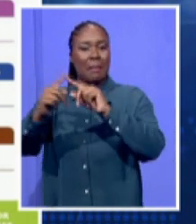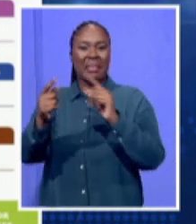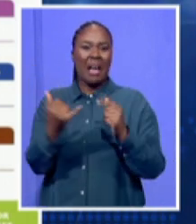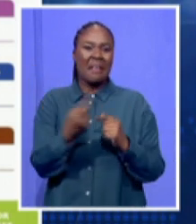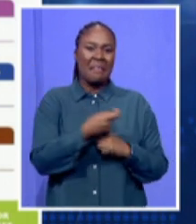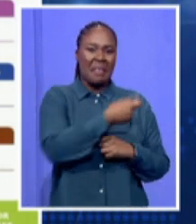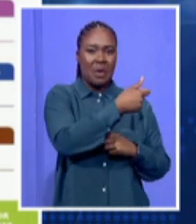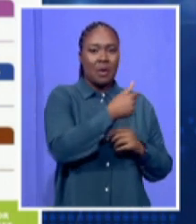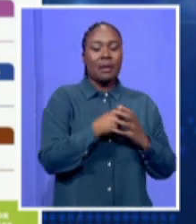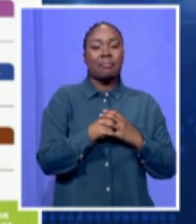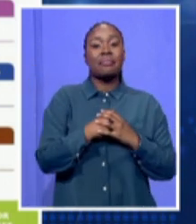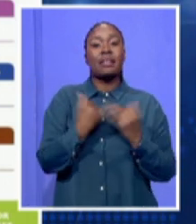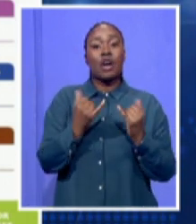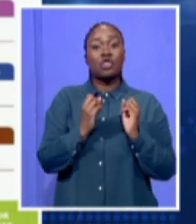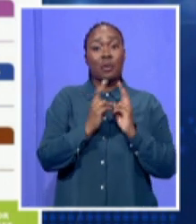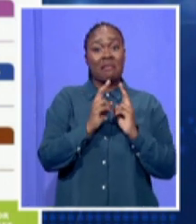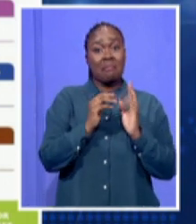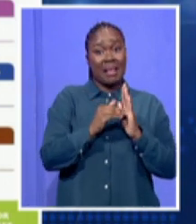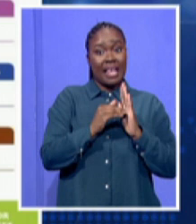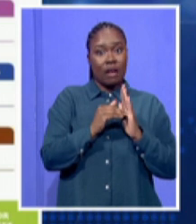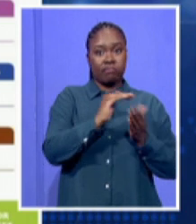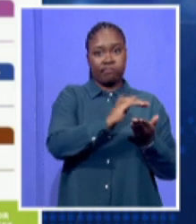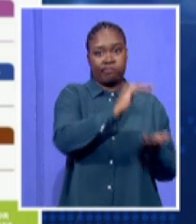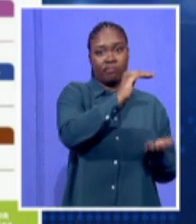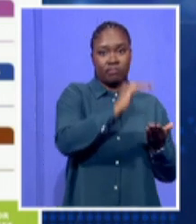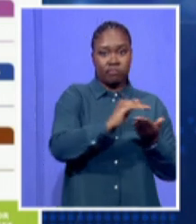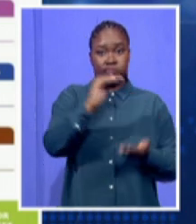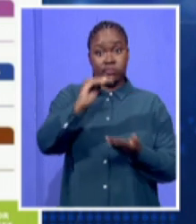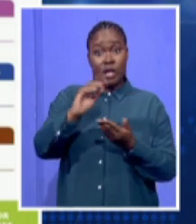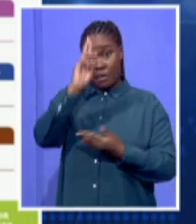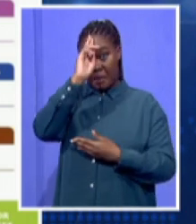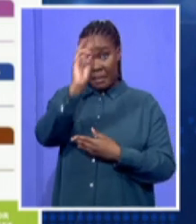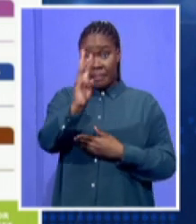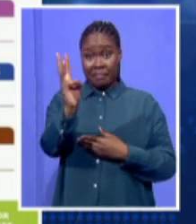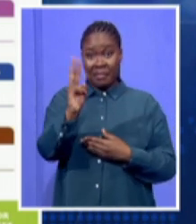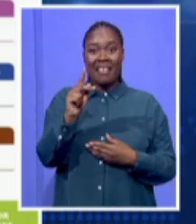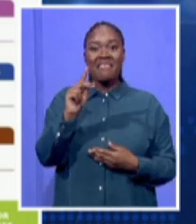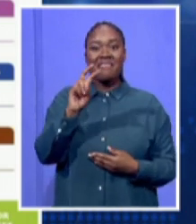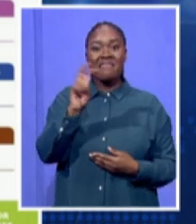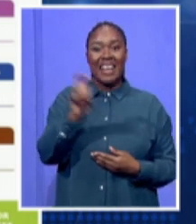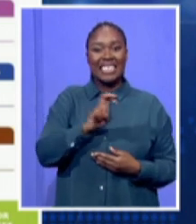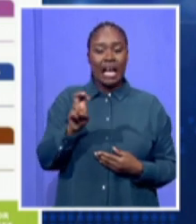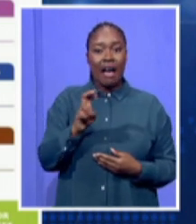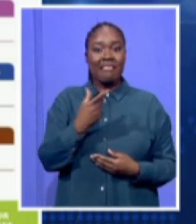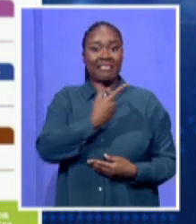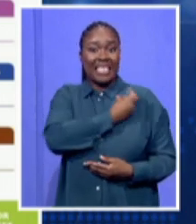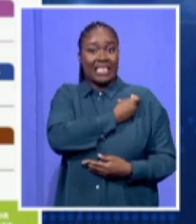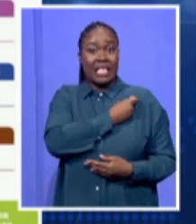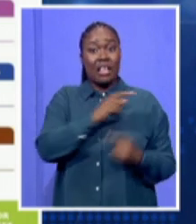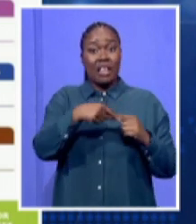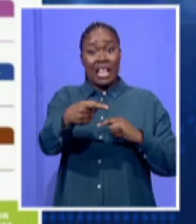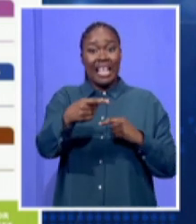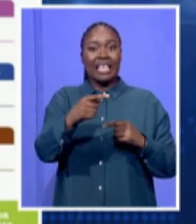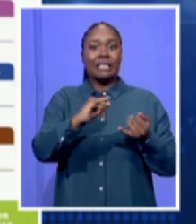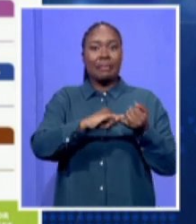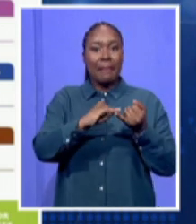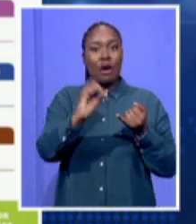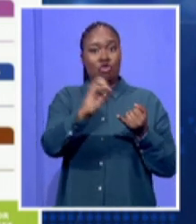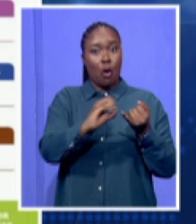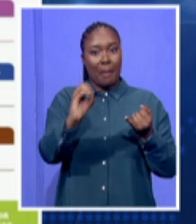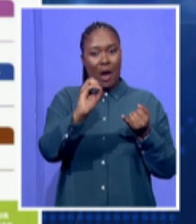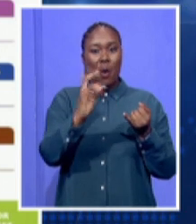moment. And as we have warned, the Pfizer vaccine is starting to expire in September, October of this